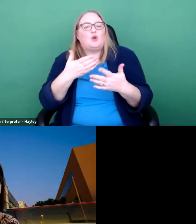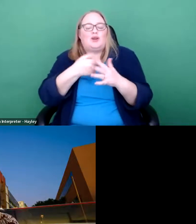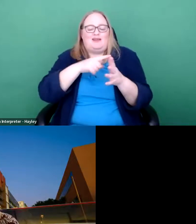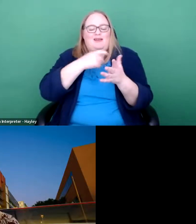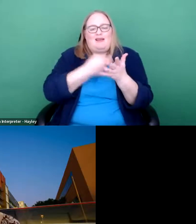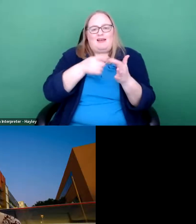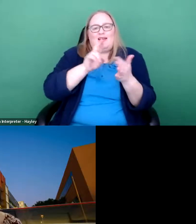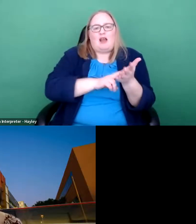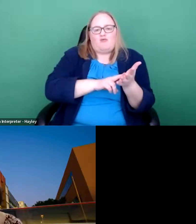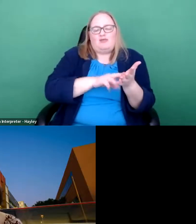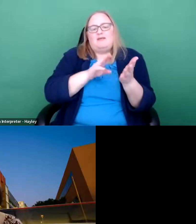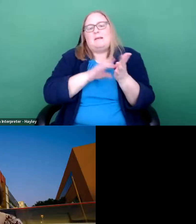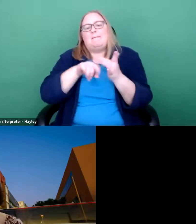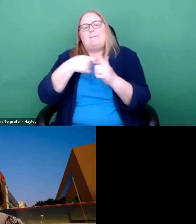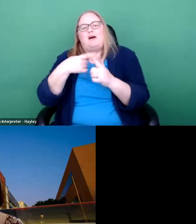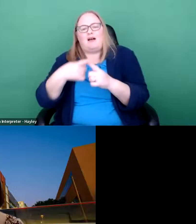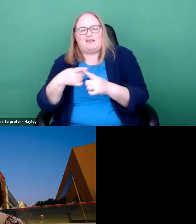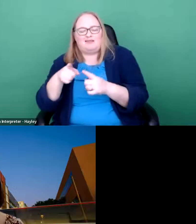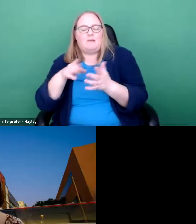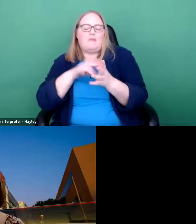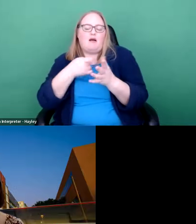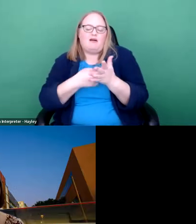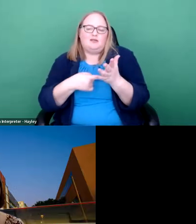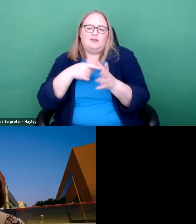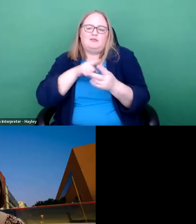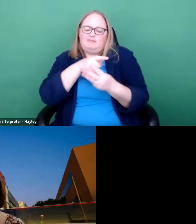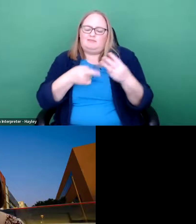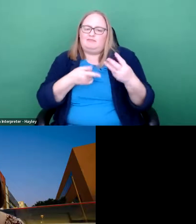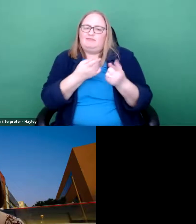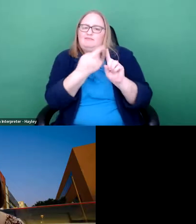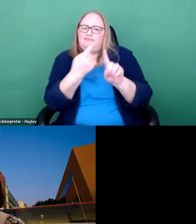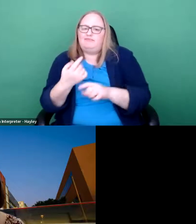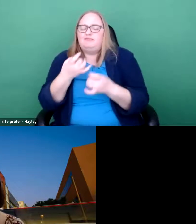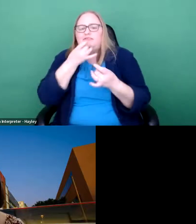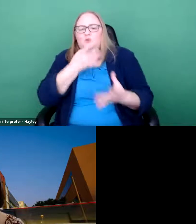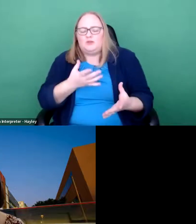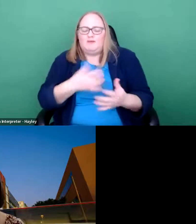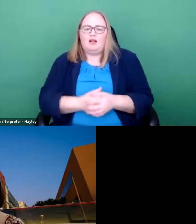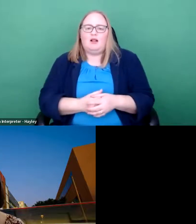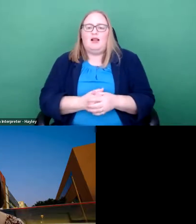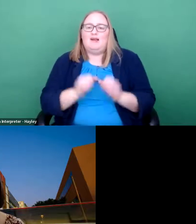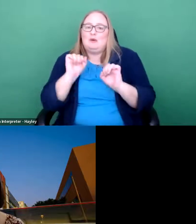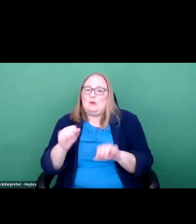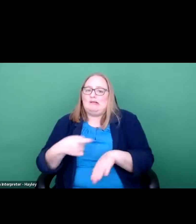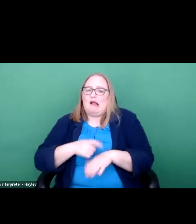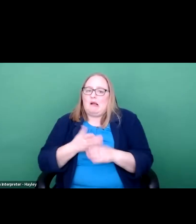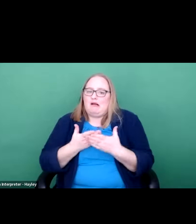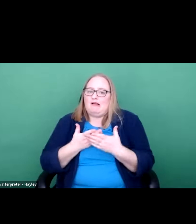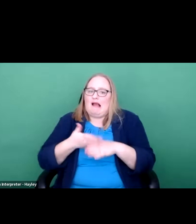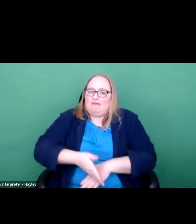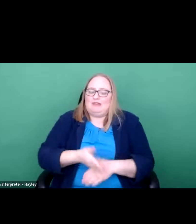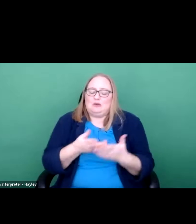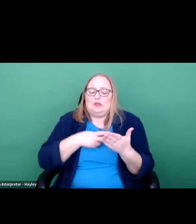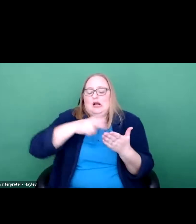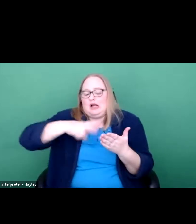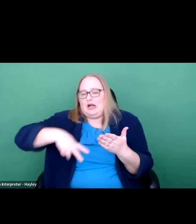Marta for these wonderful responses and, the effort to go through the book and point out